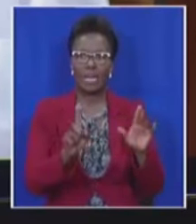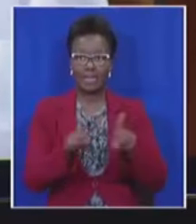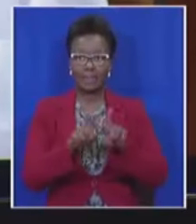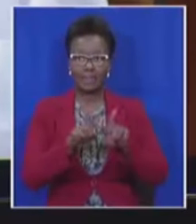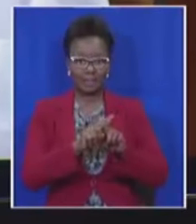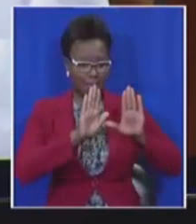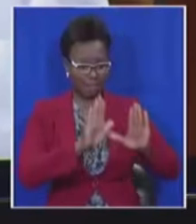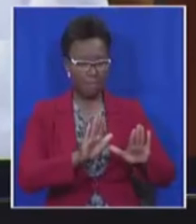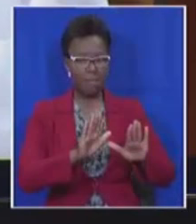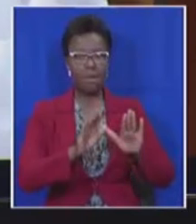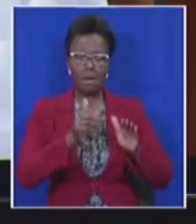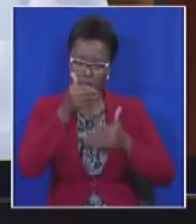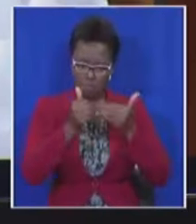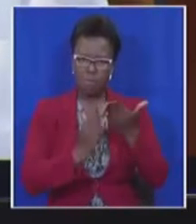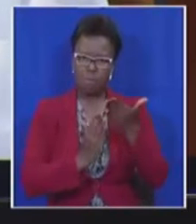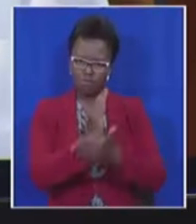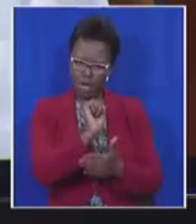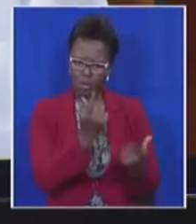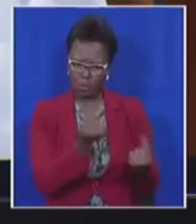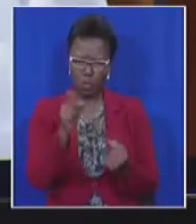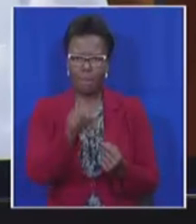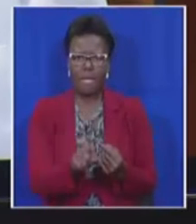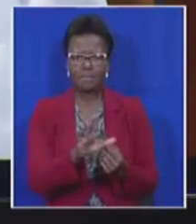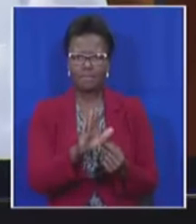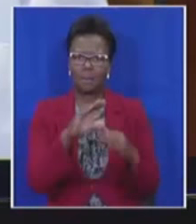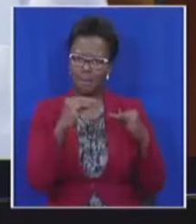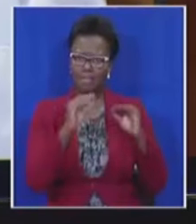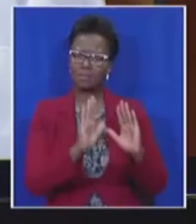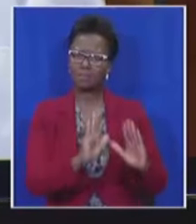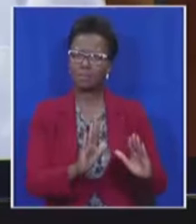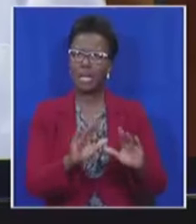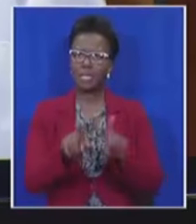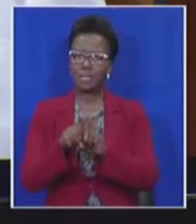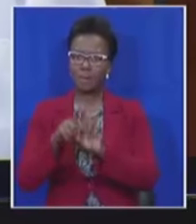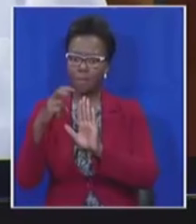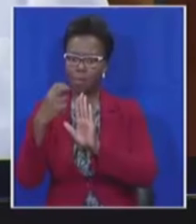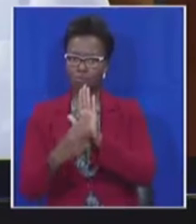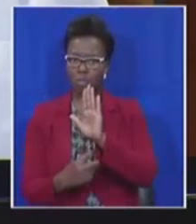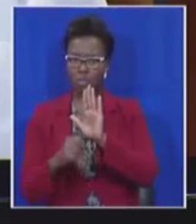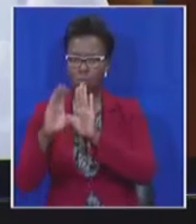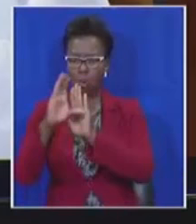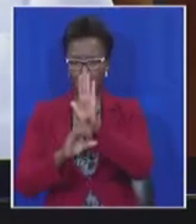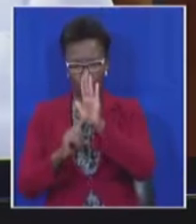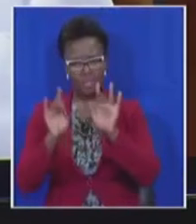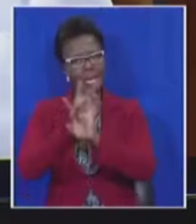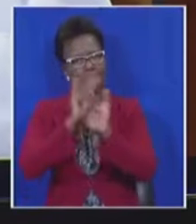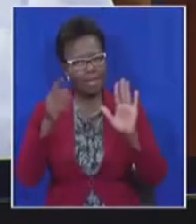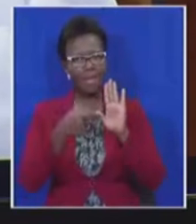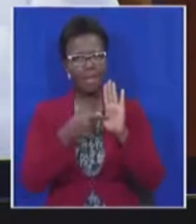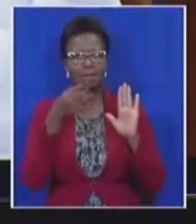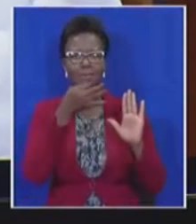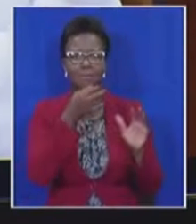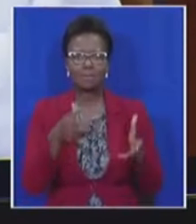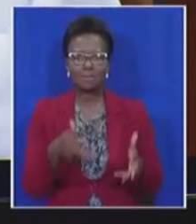to run its own affairs. The rules and the Constitution guide this. The rules